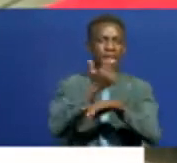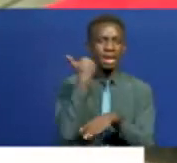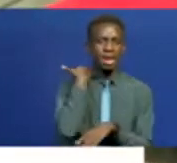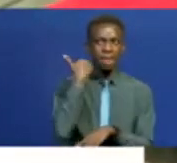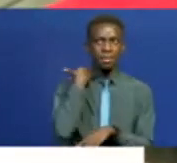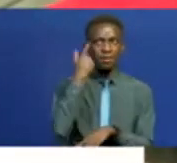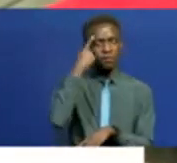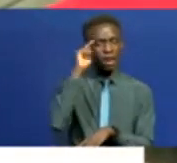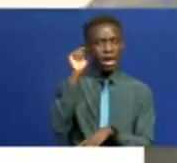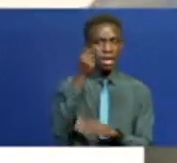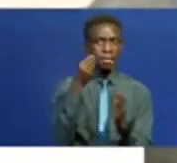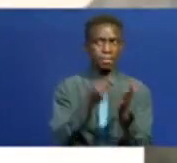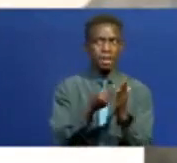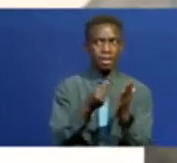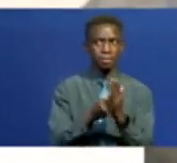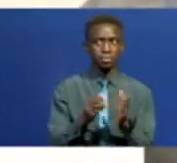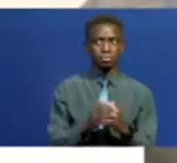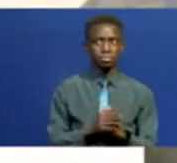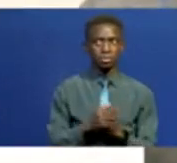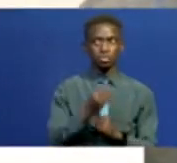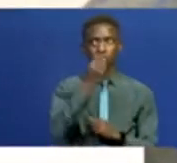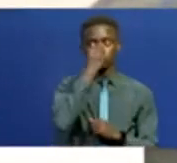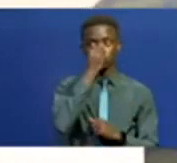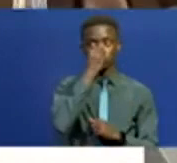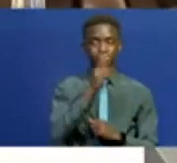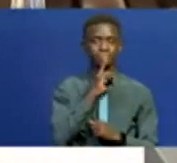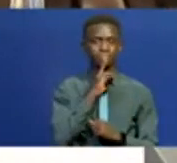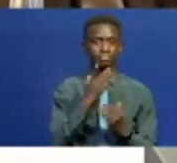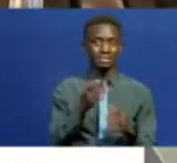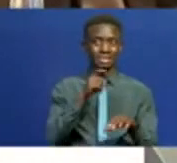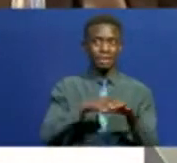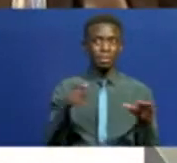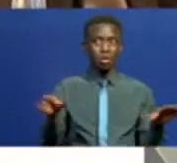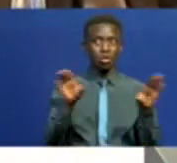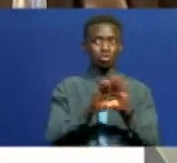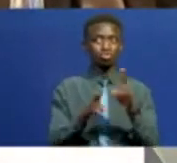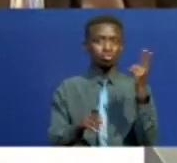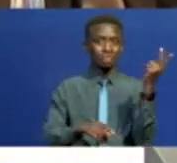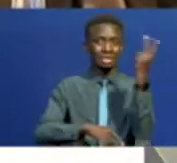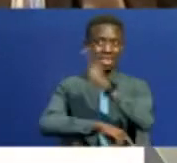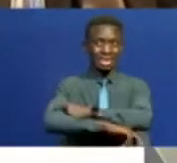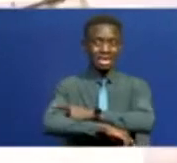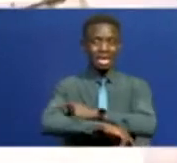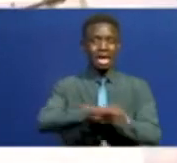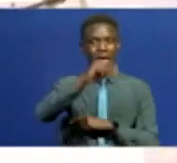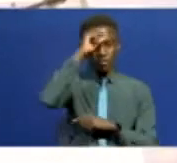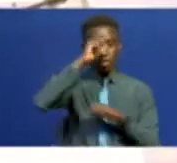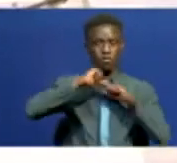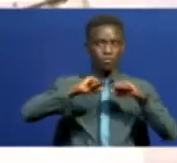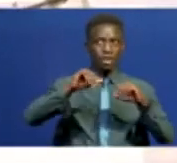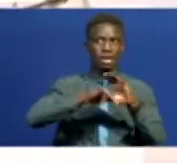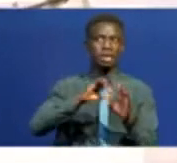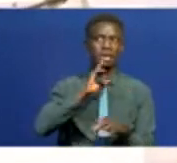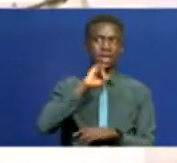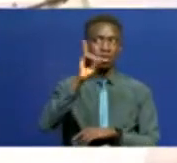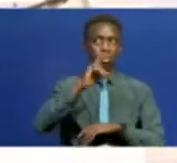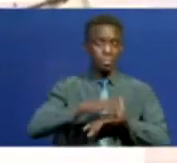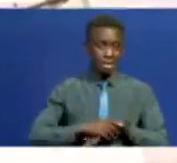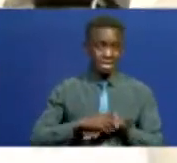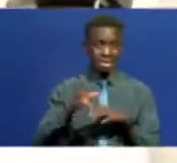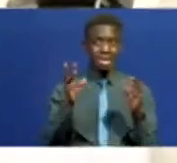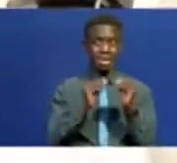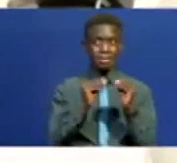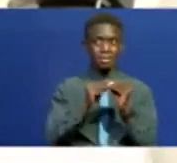made the remarks on Friday evening during the closing of the two-day government officials' retreat in Nairobi. The meeting sought to assess